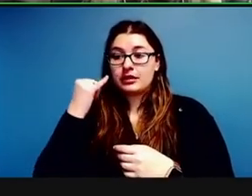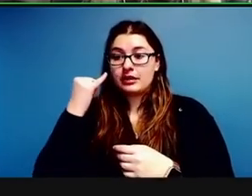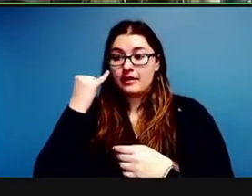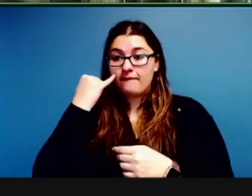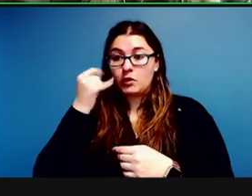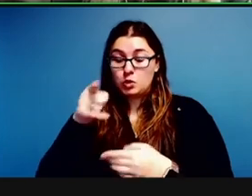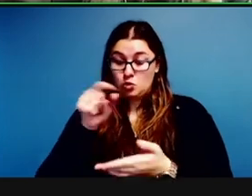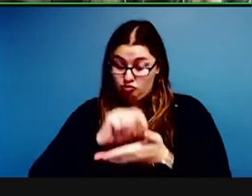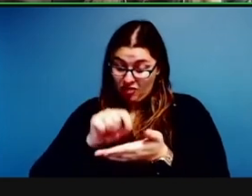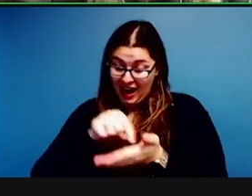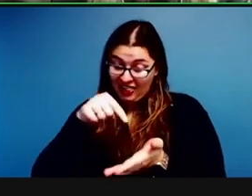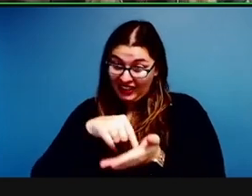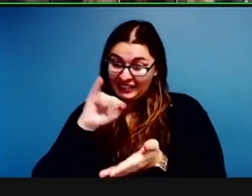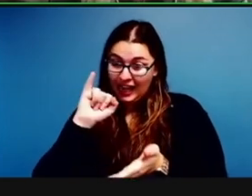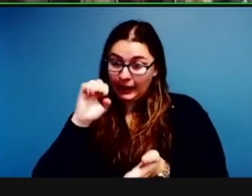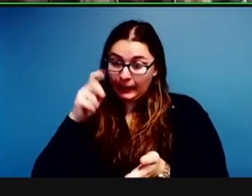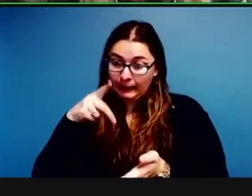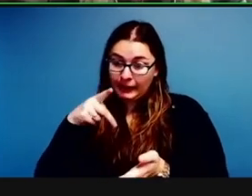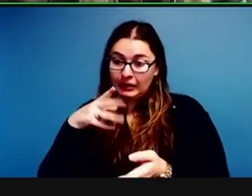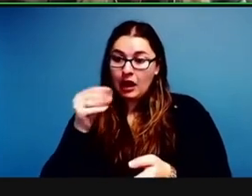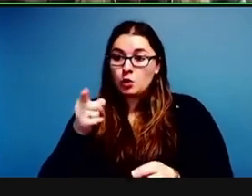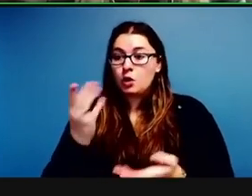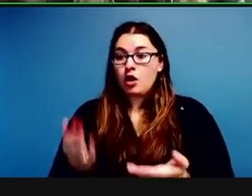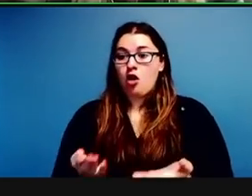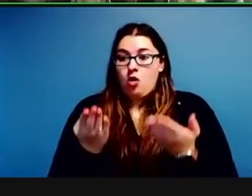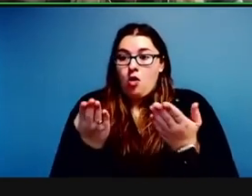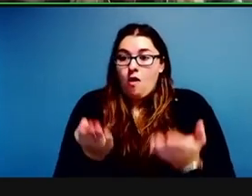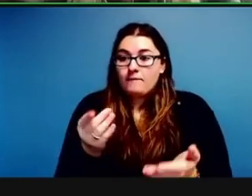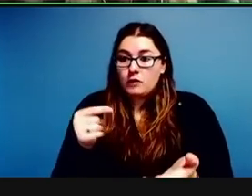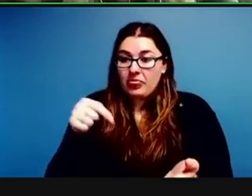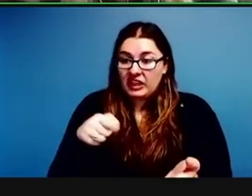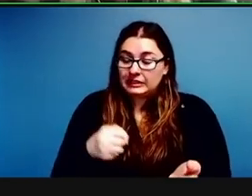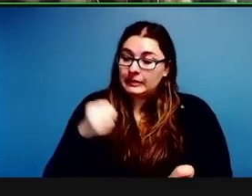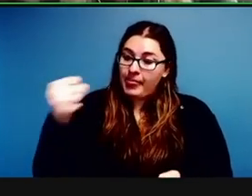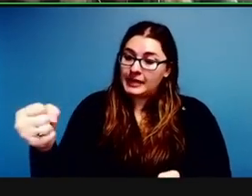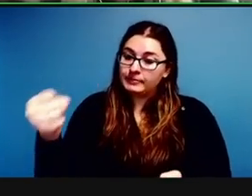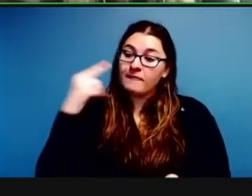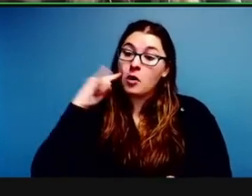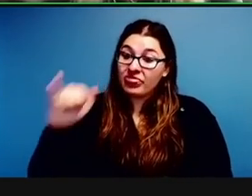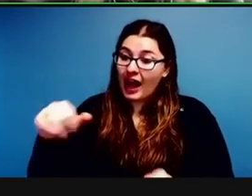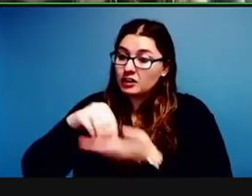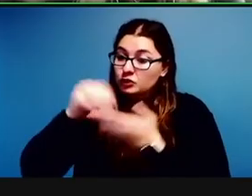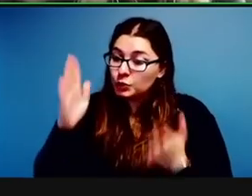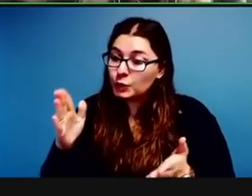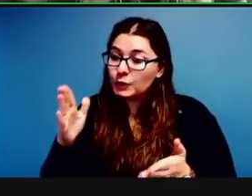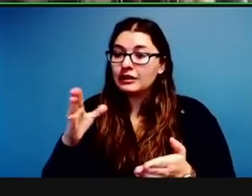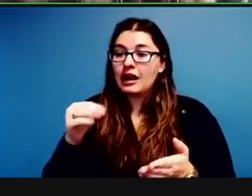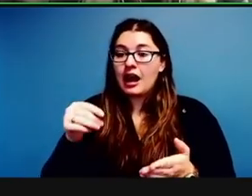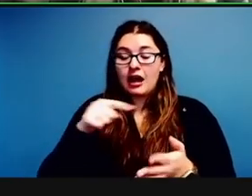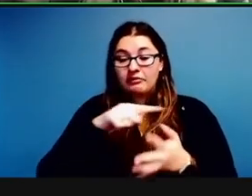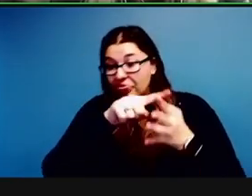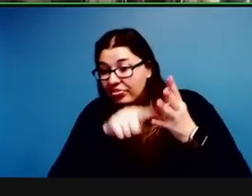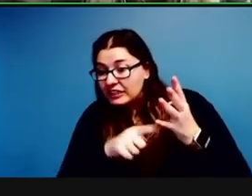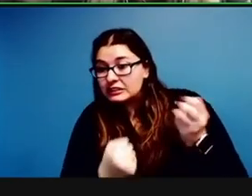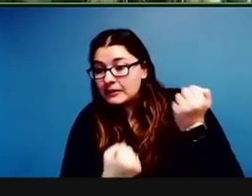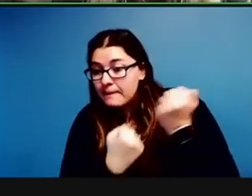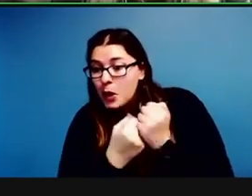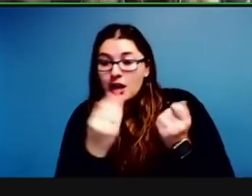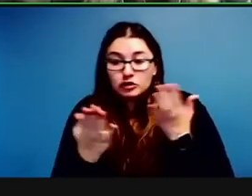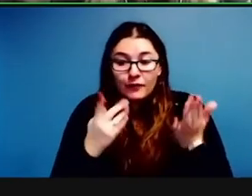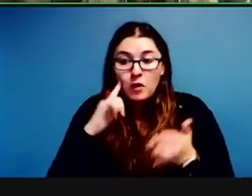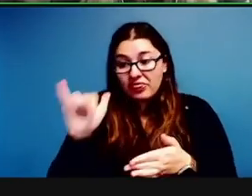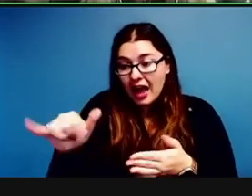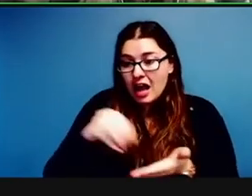you're writing this IEP and you're offering this placement for this student, and these supports and services for this